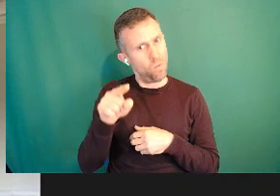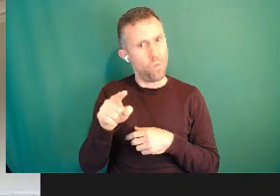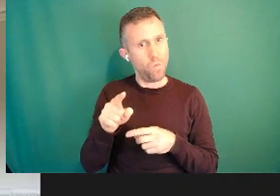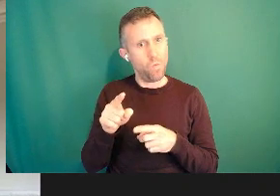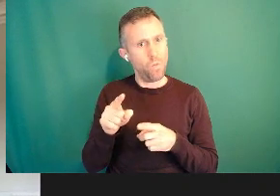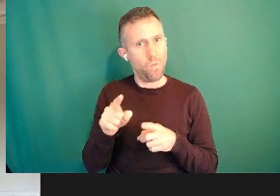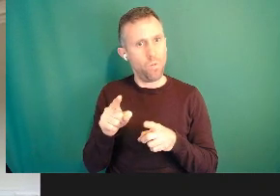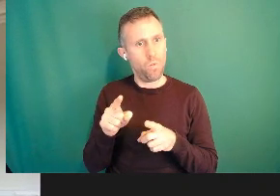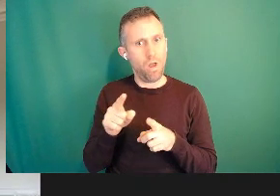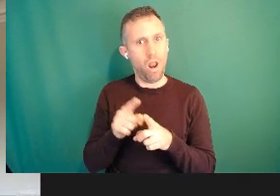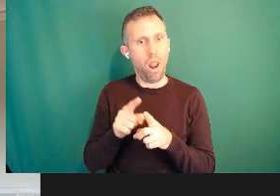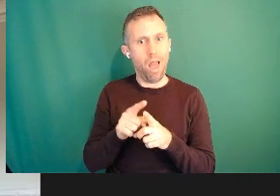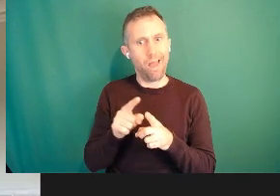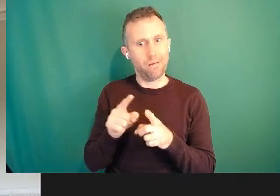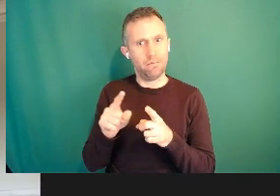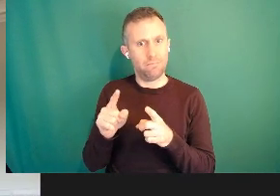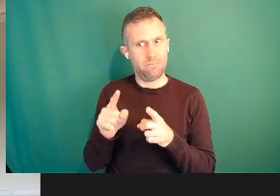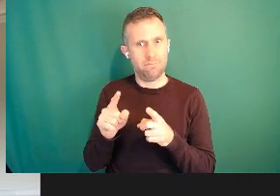At